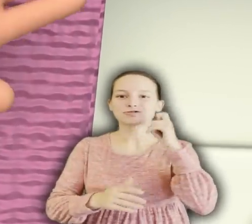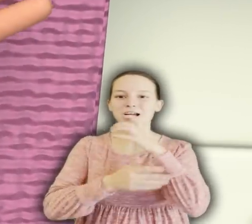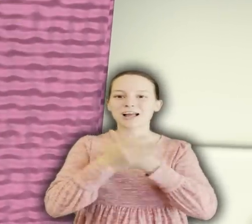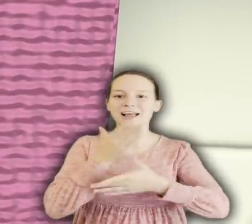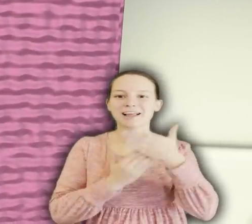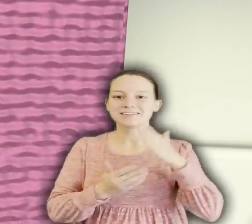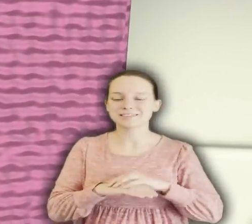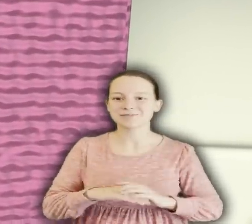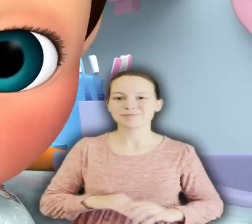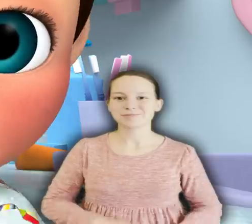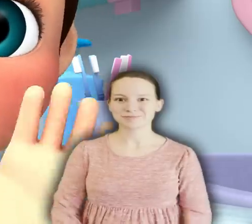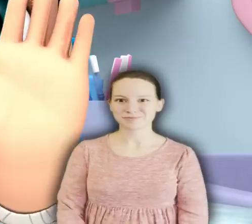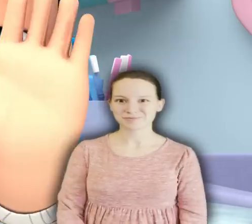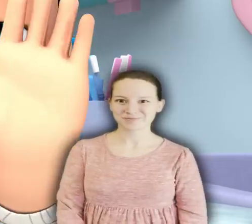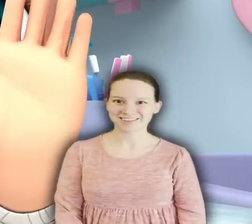your hands